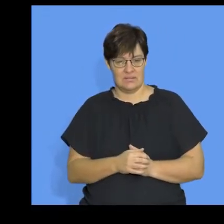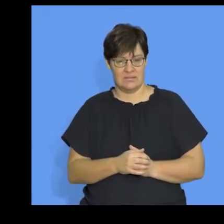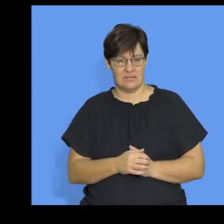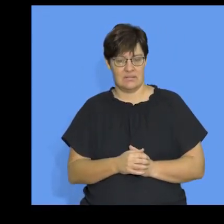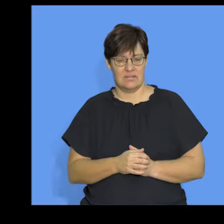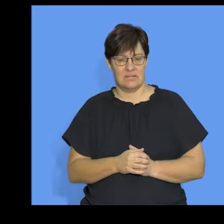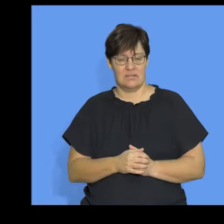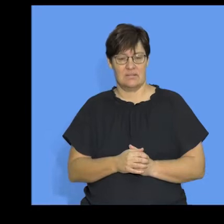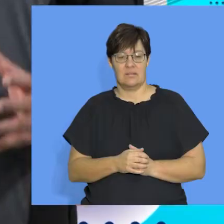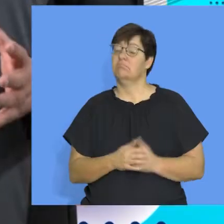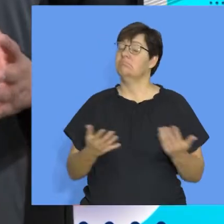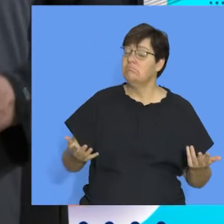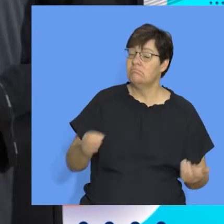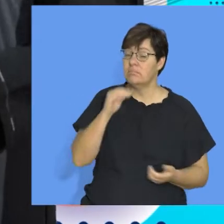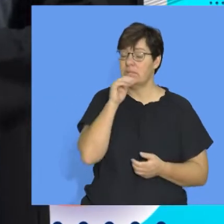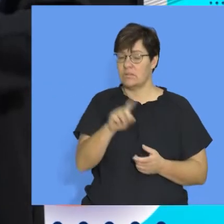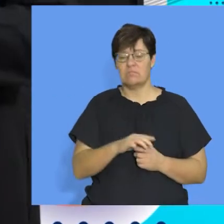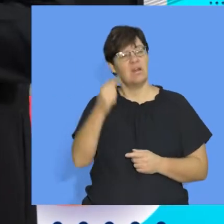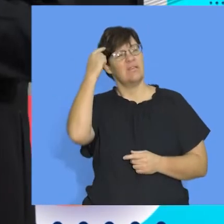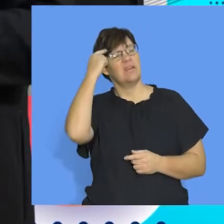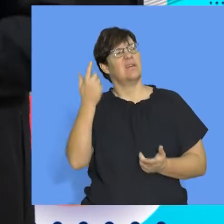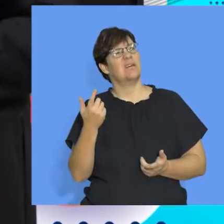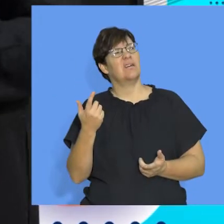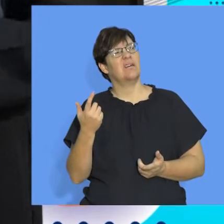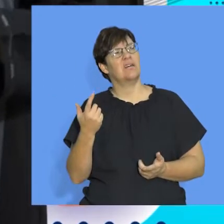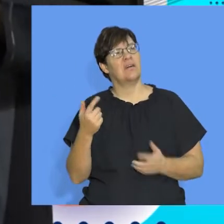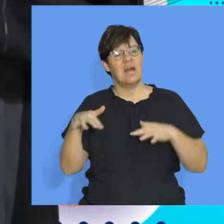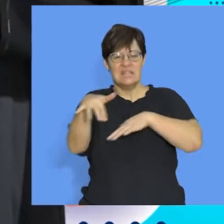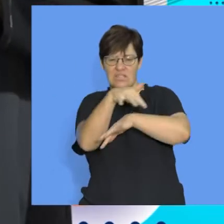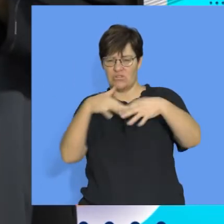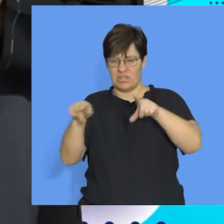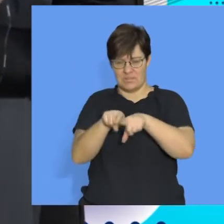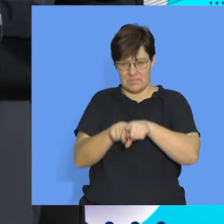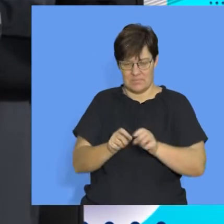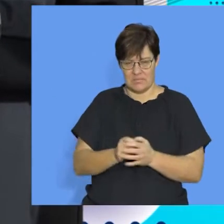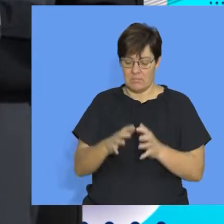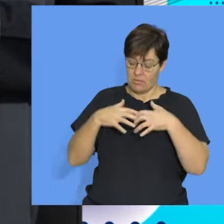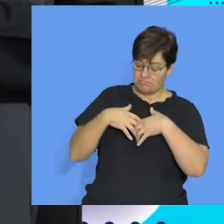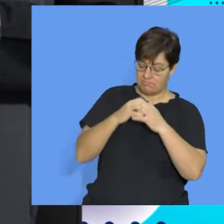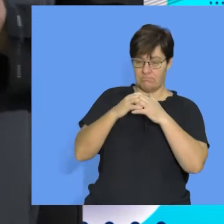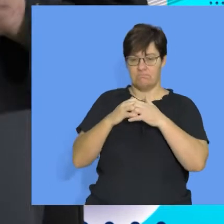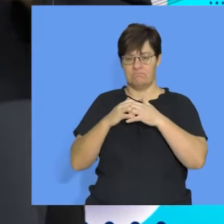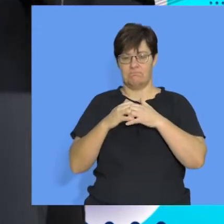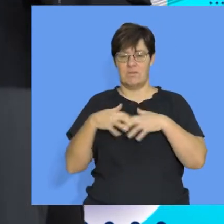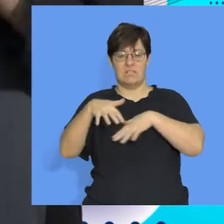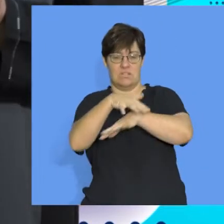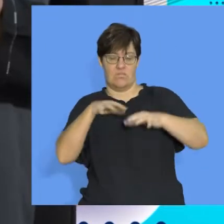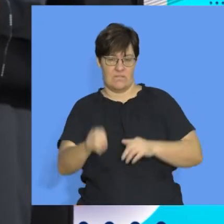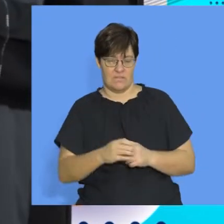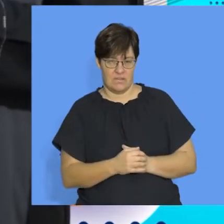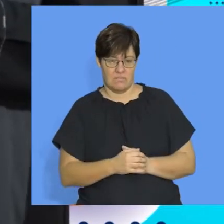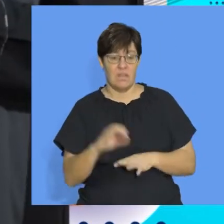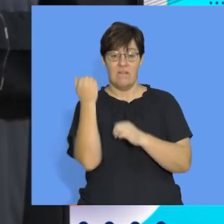words, think of all this, think of the situation now. Let's create the scenario for you. Within your